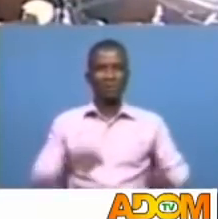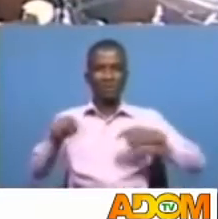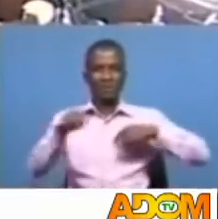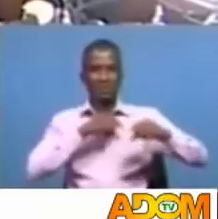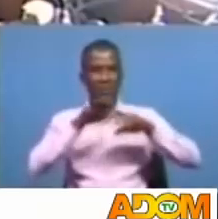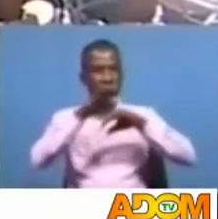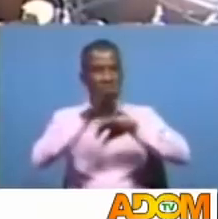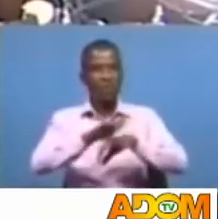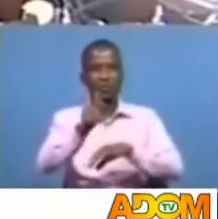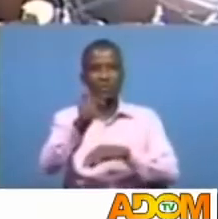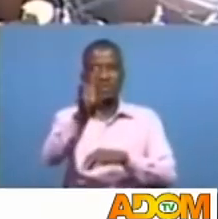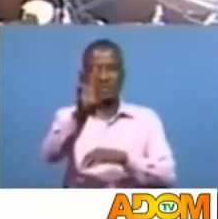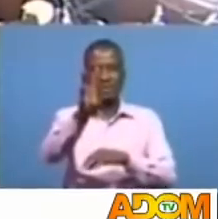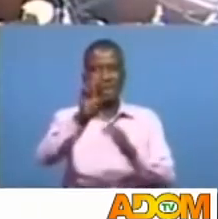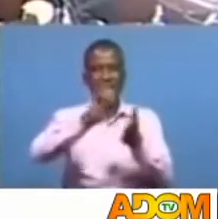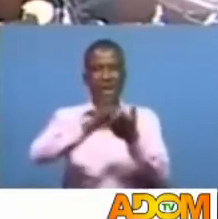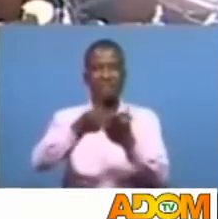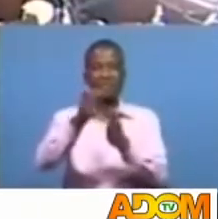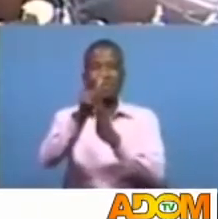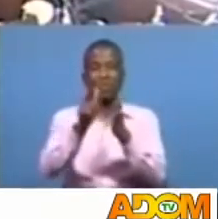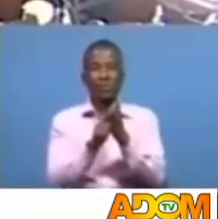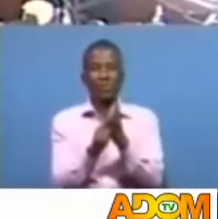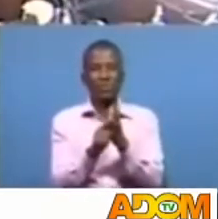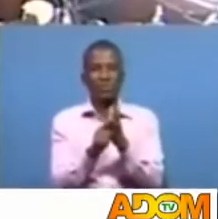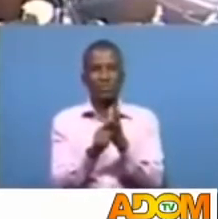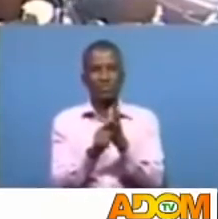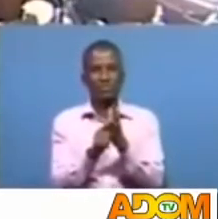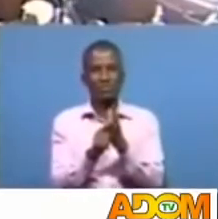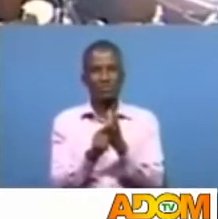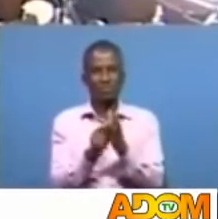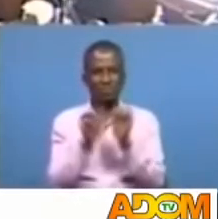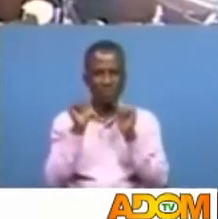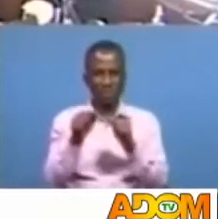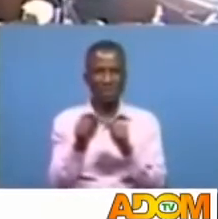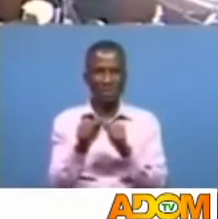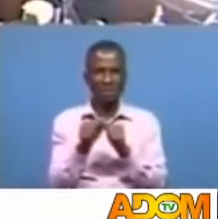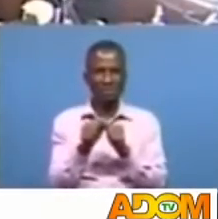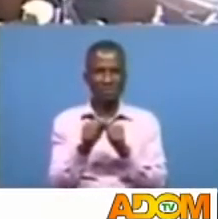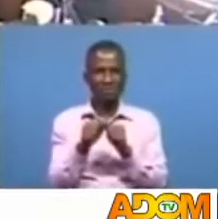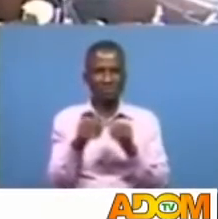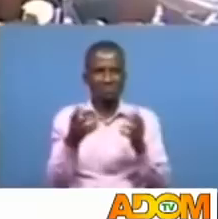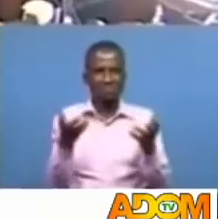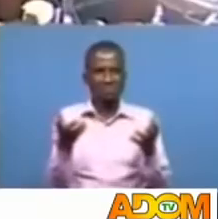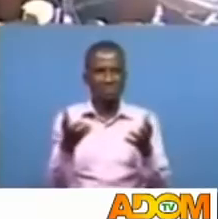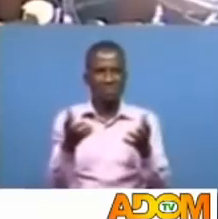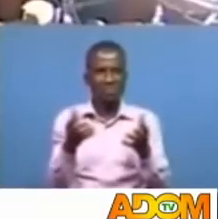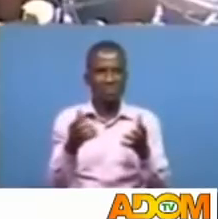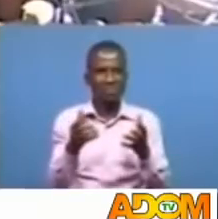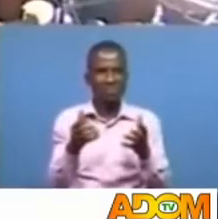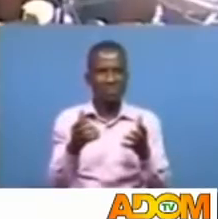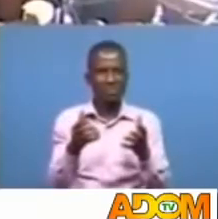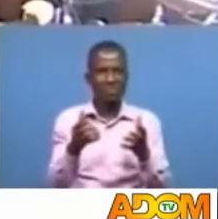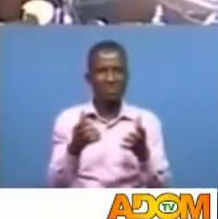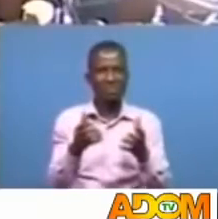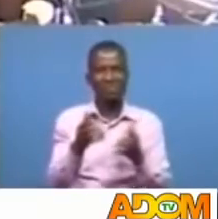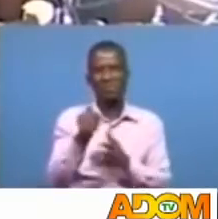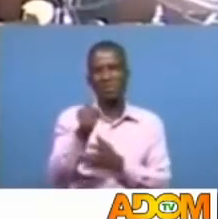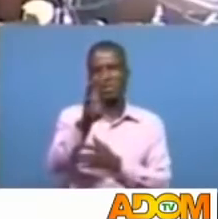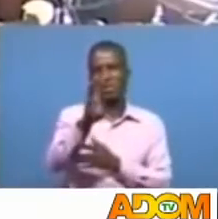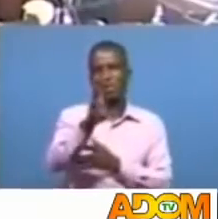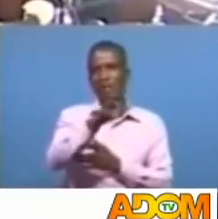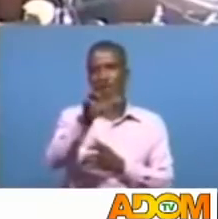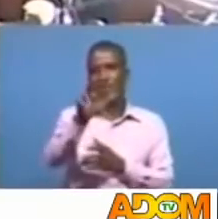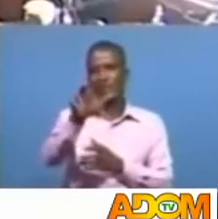Section 26 of the Evidence Act. Can you show me any conflict between Section 26 and Order